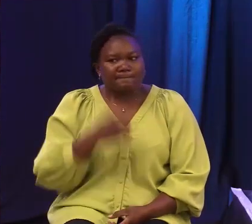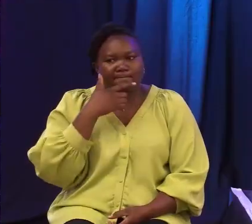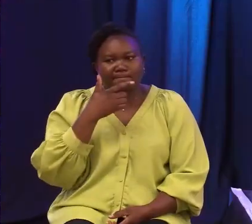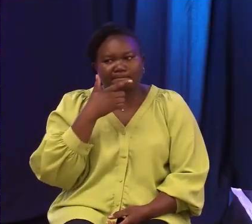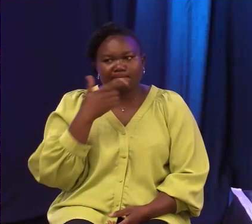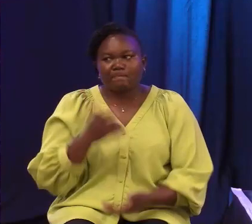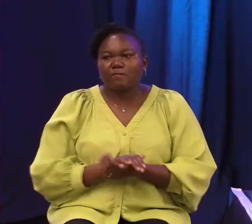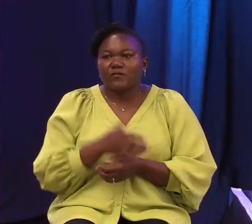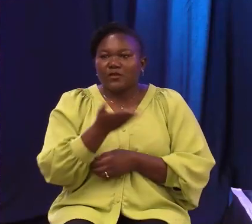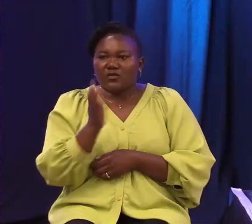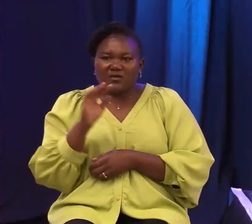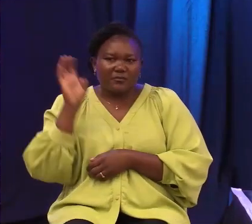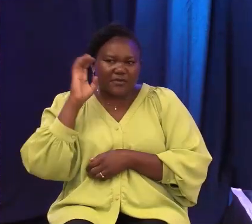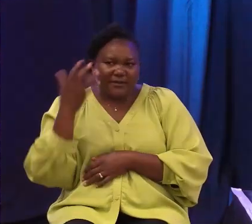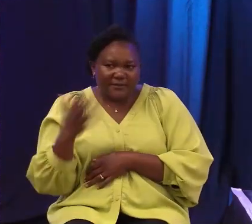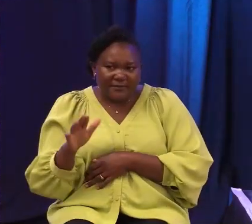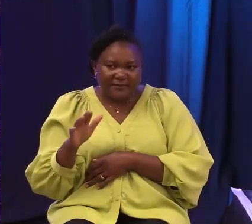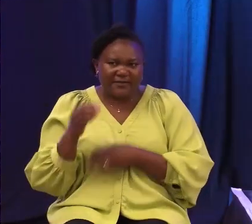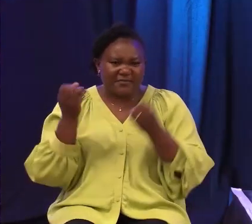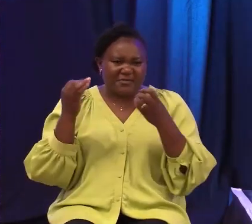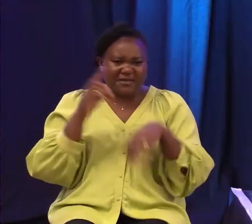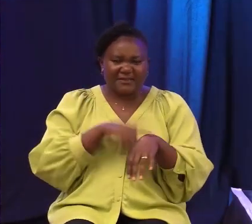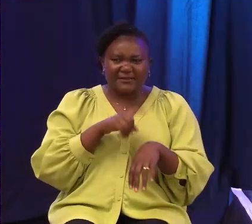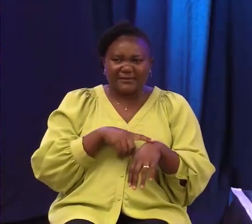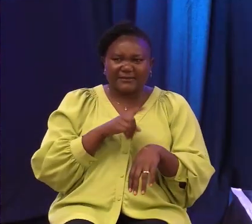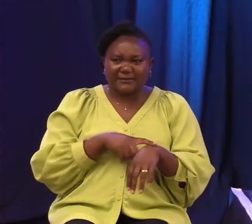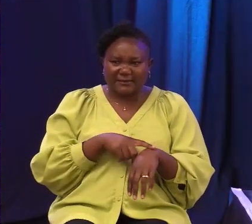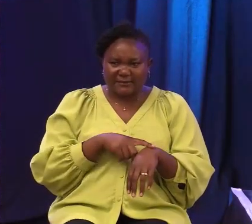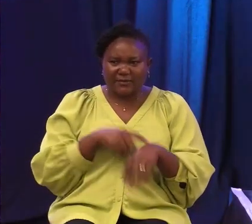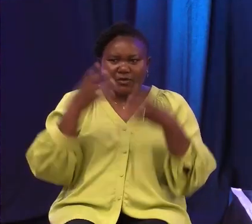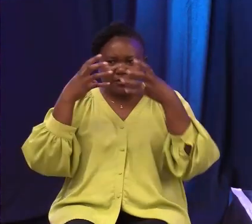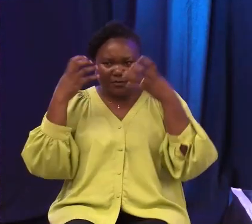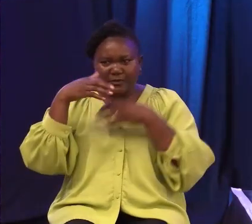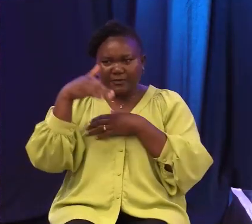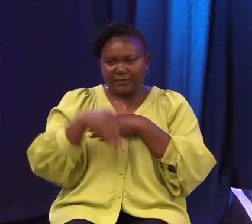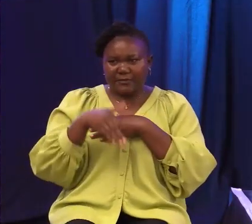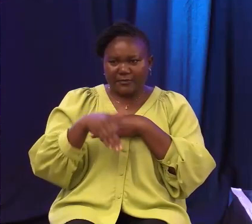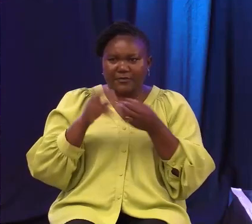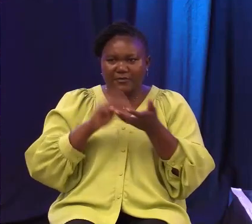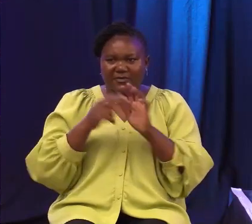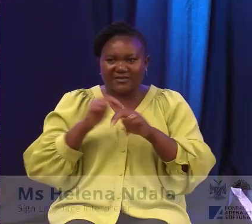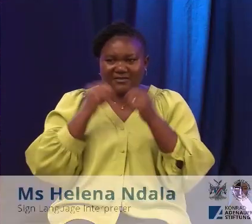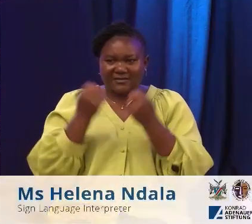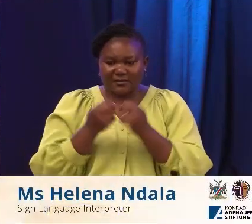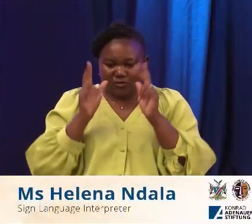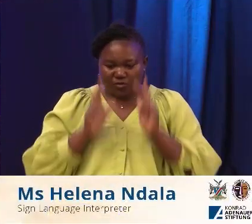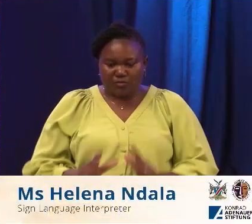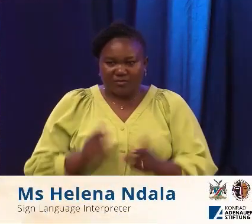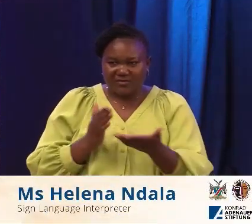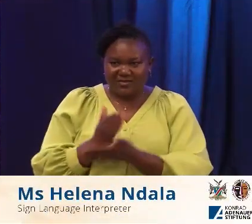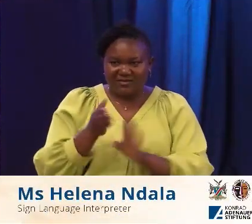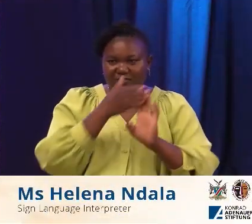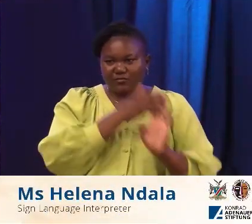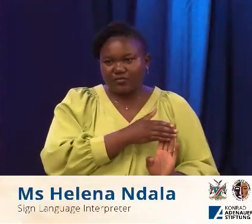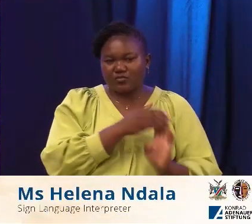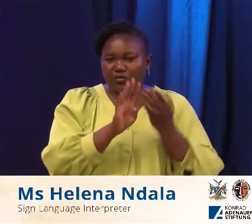Now, as you all have heard quite a couple of times, the Ombudsman of Namibia is the national human rights defender.